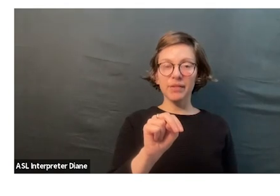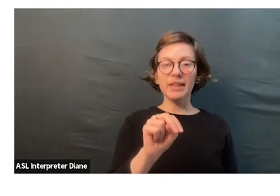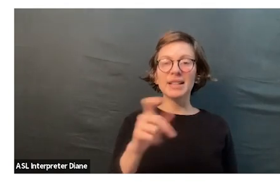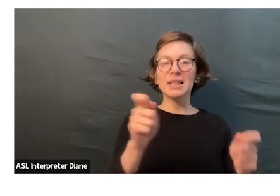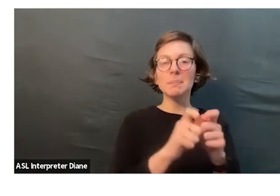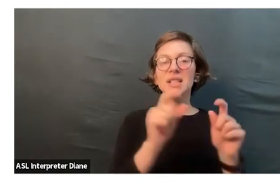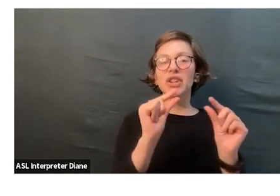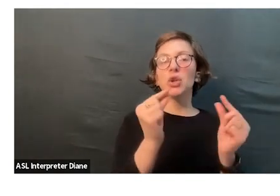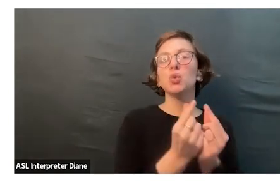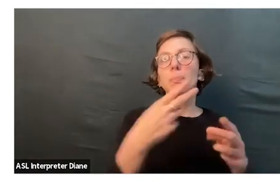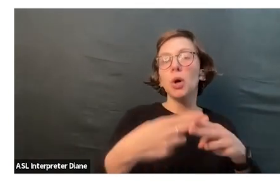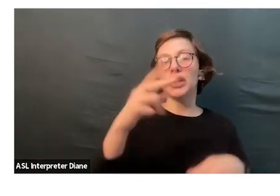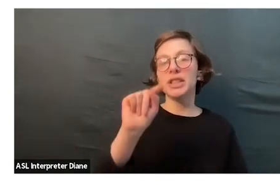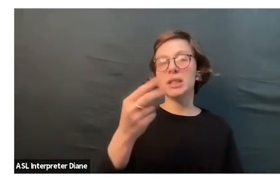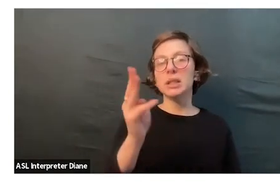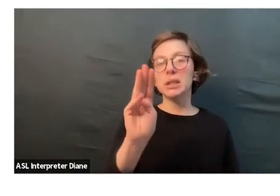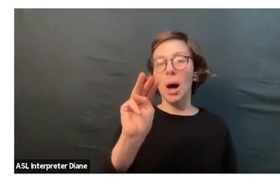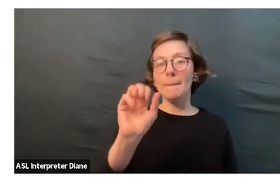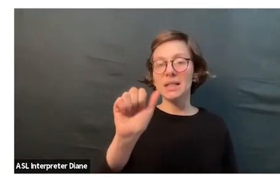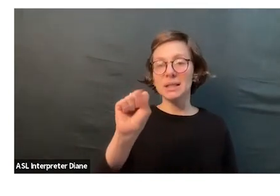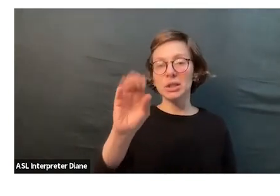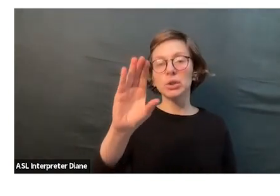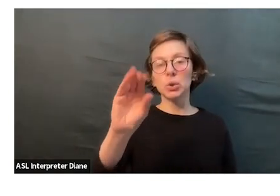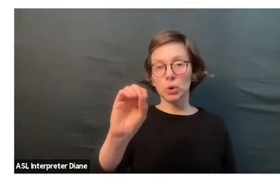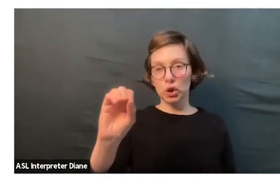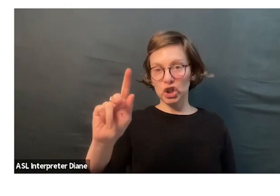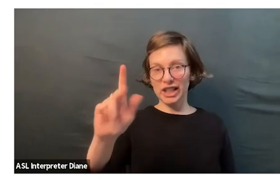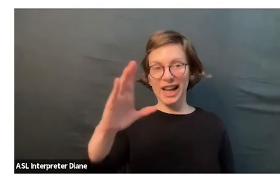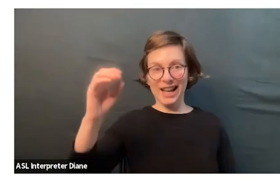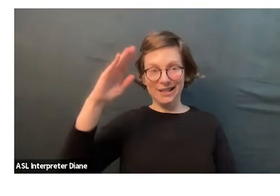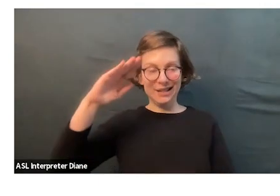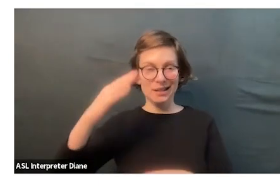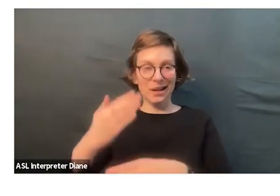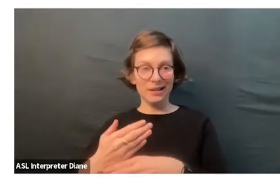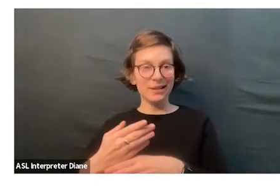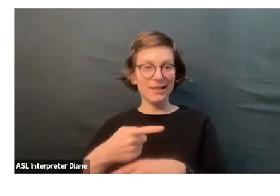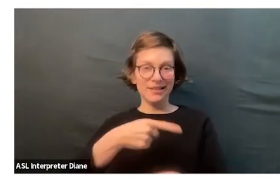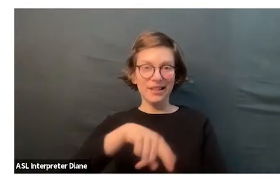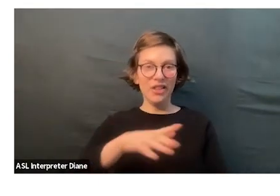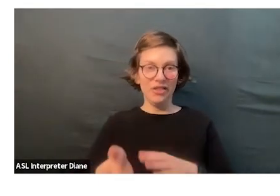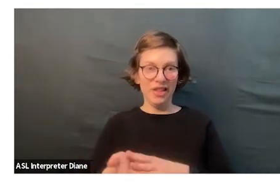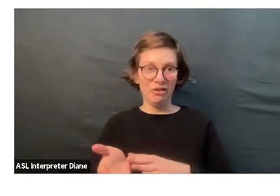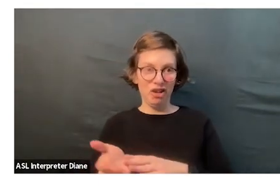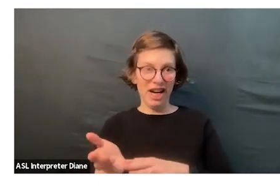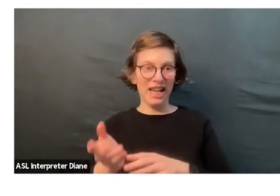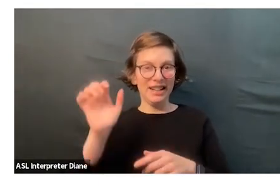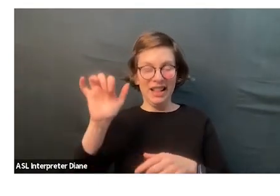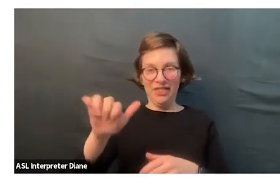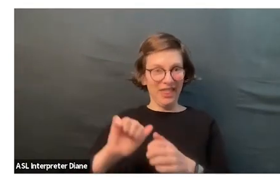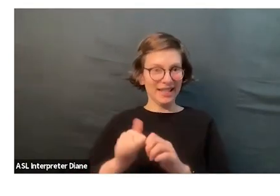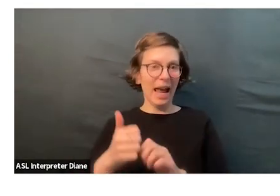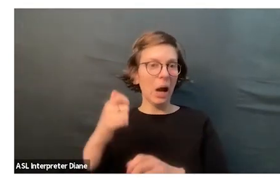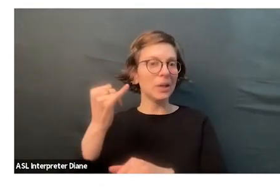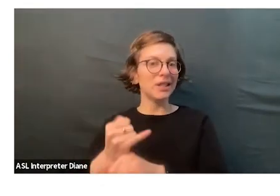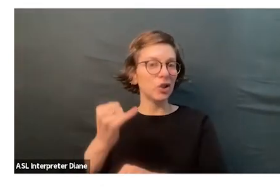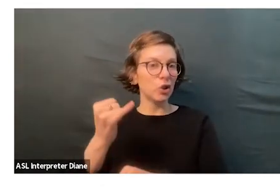of the fashioning of men of empire. And this is also important because these same people often